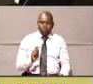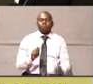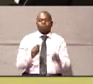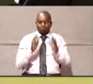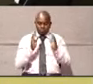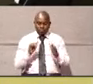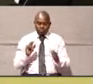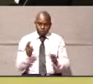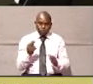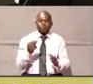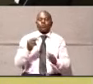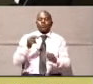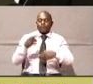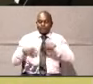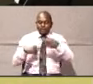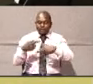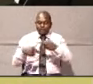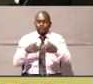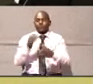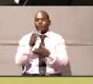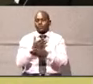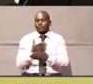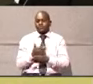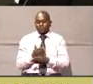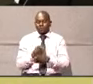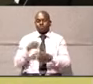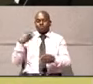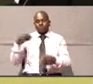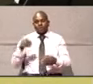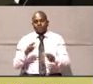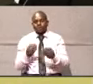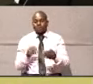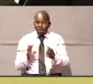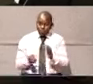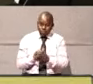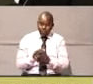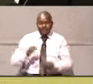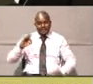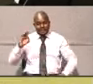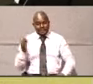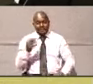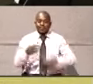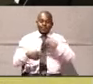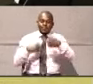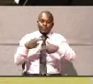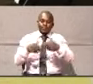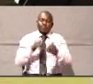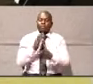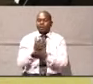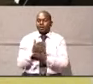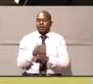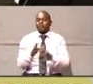to the second industrial revolution. Automation of machines ushered in the third industrial